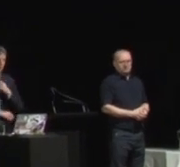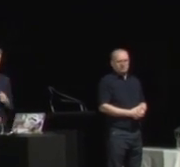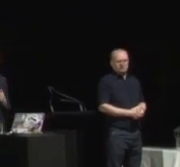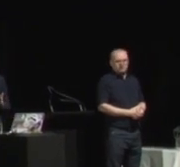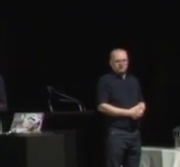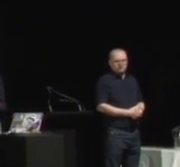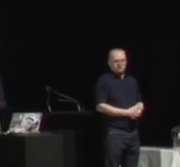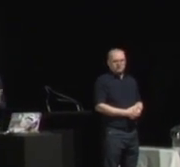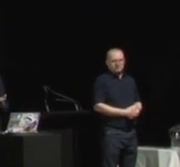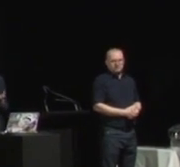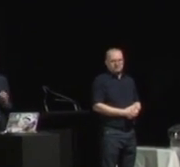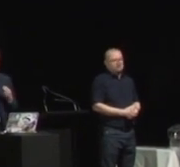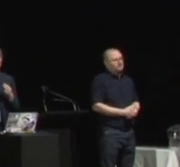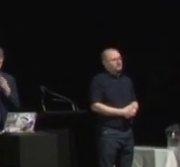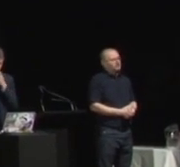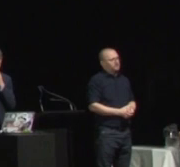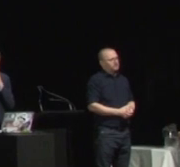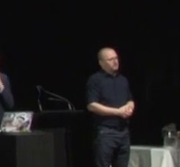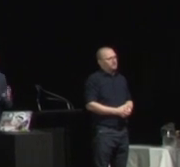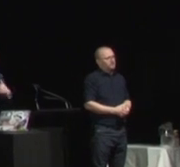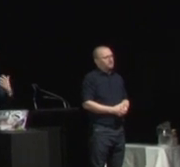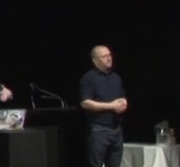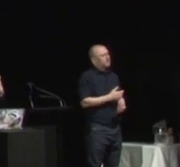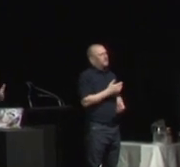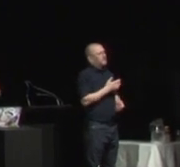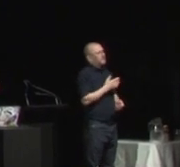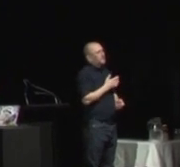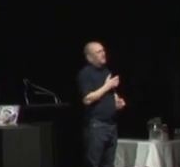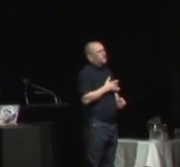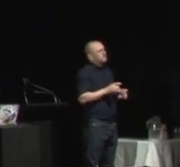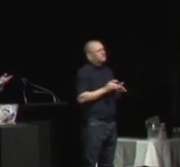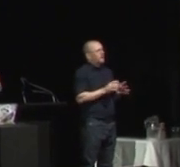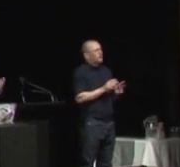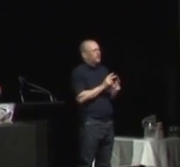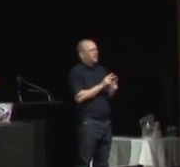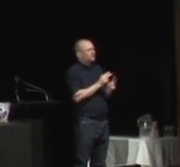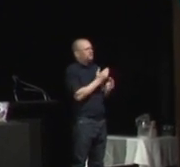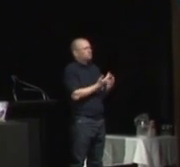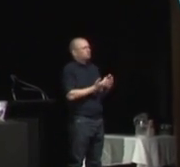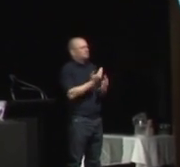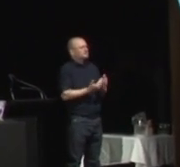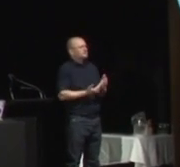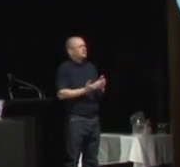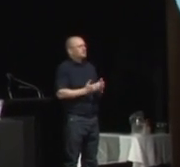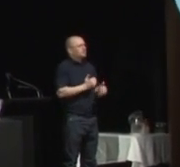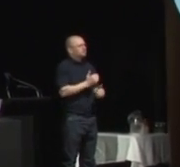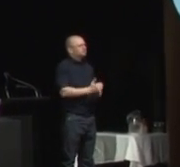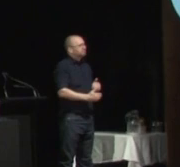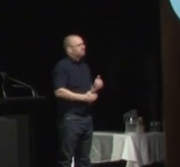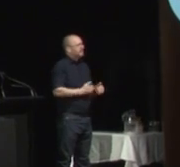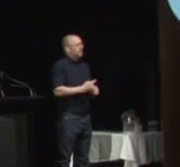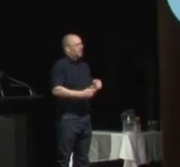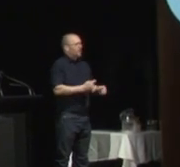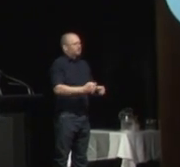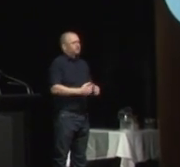I want to start with a couple of stories to ease into things. We seem to be, as a species, hardwired